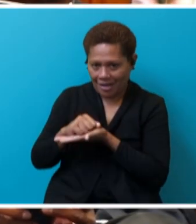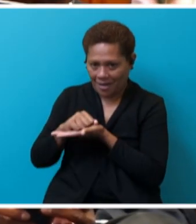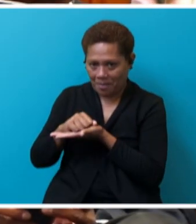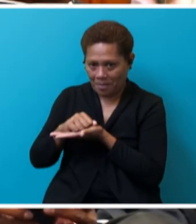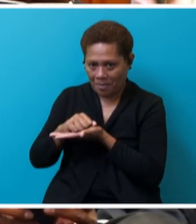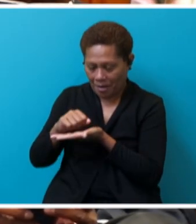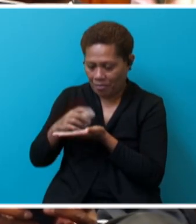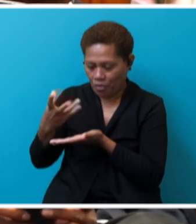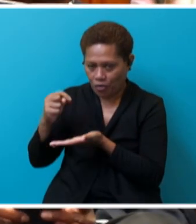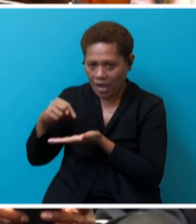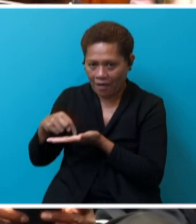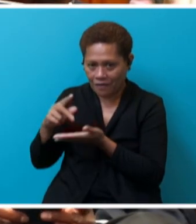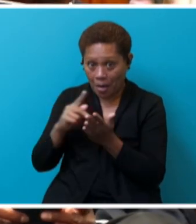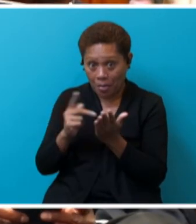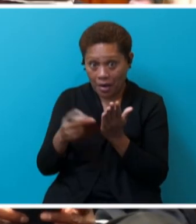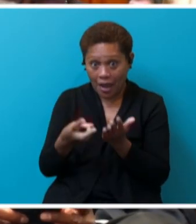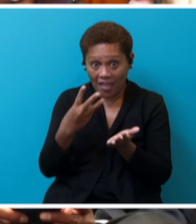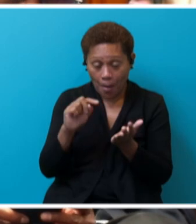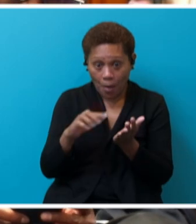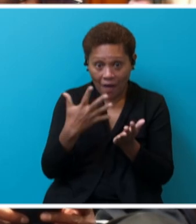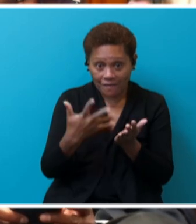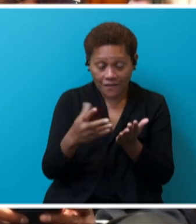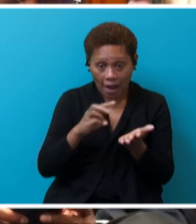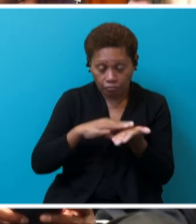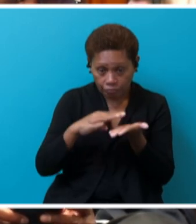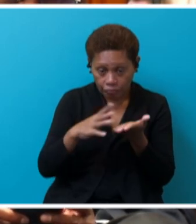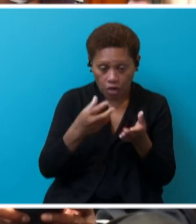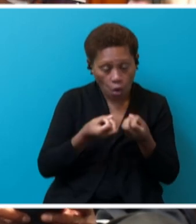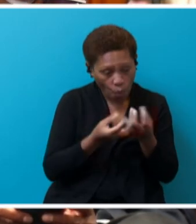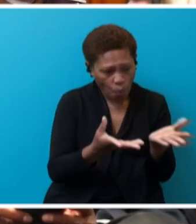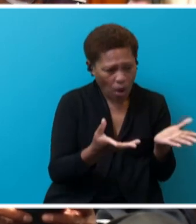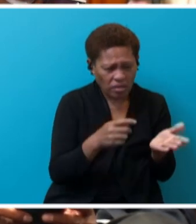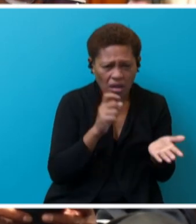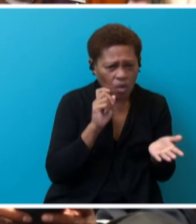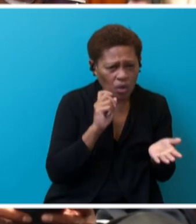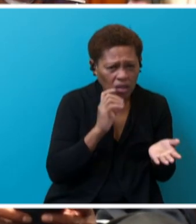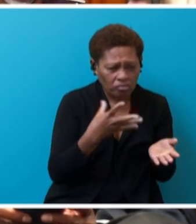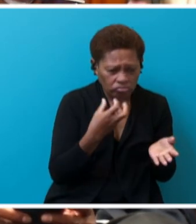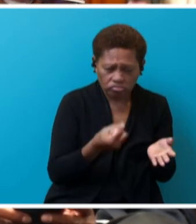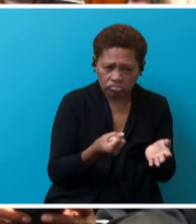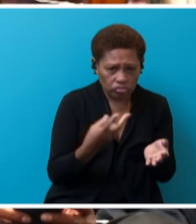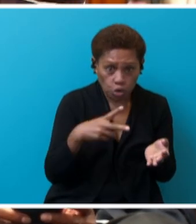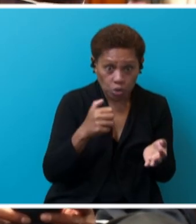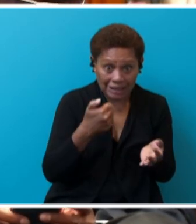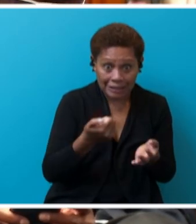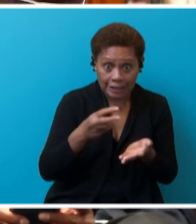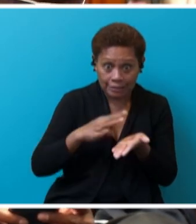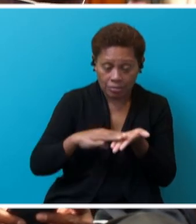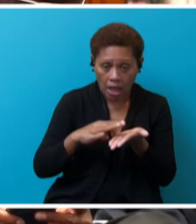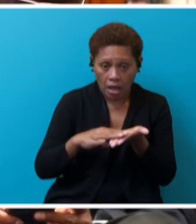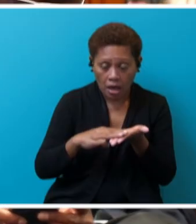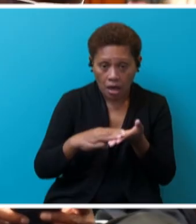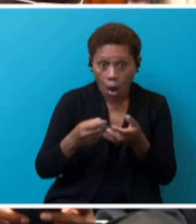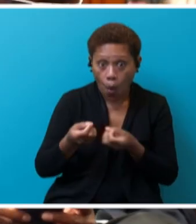the 1.3 million for the Kina wastewater treatment plant upgrade, 0.86 million packaged wastewater